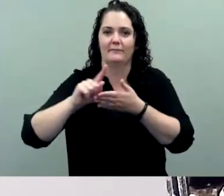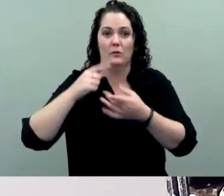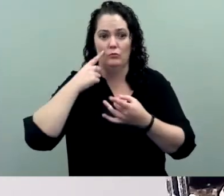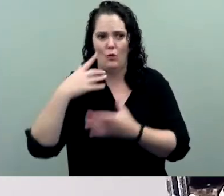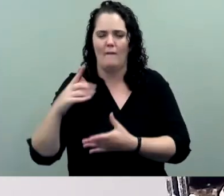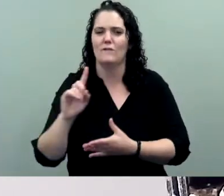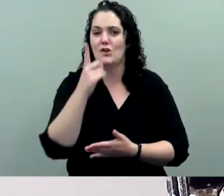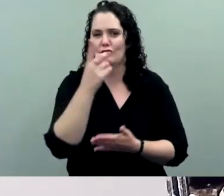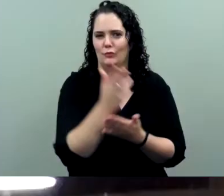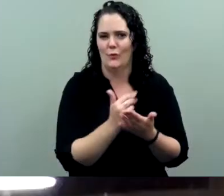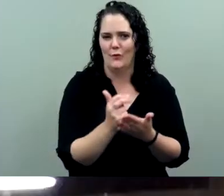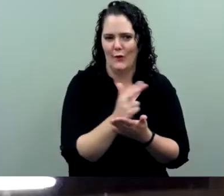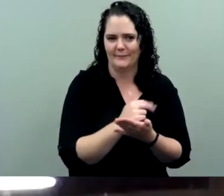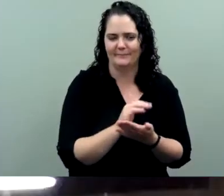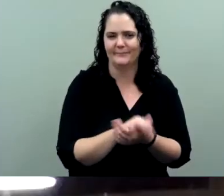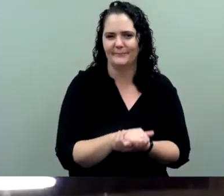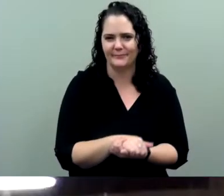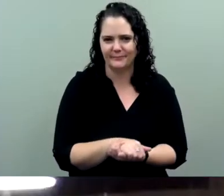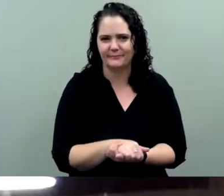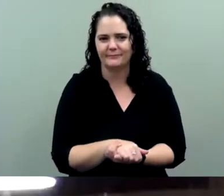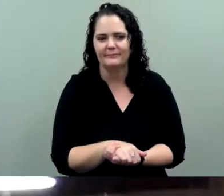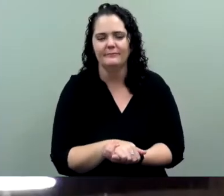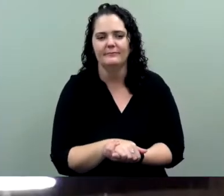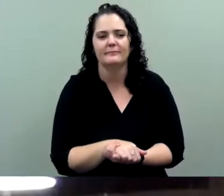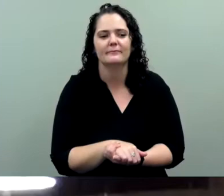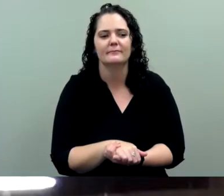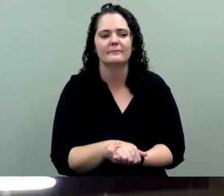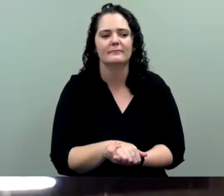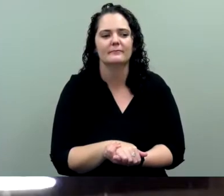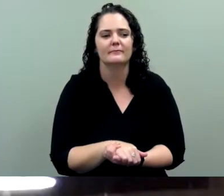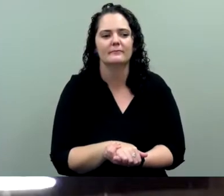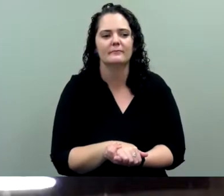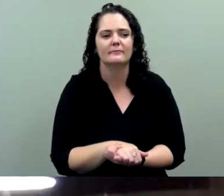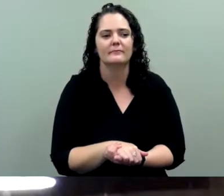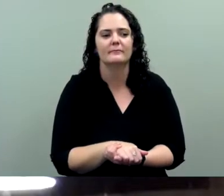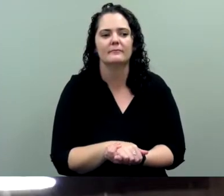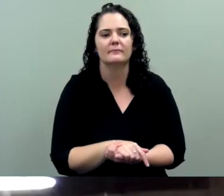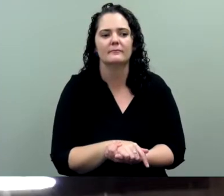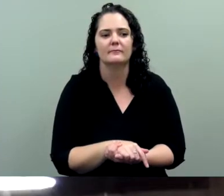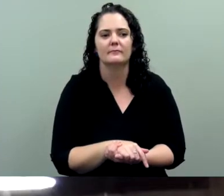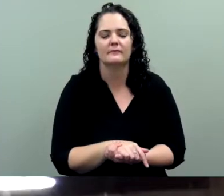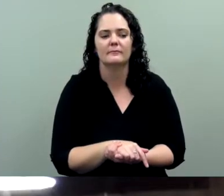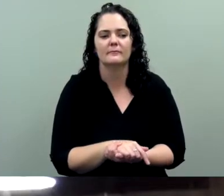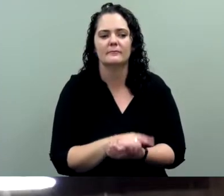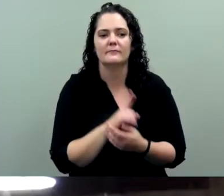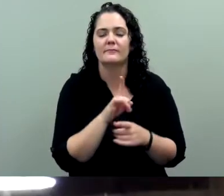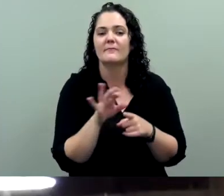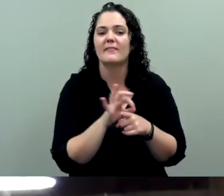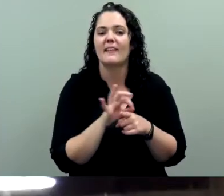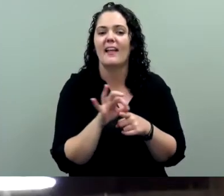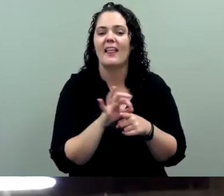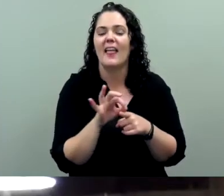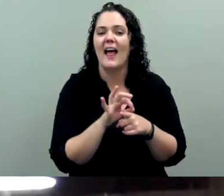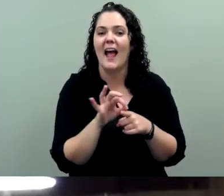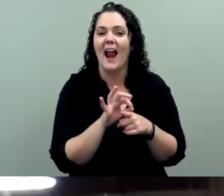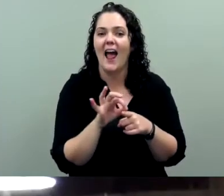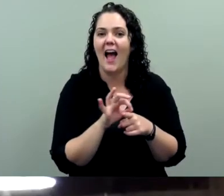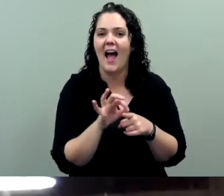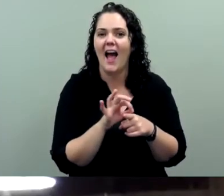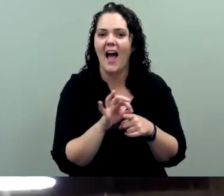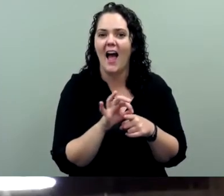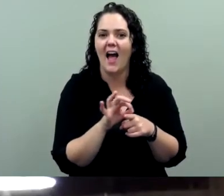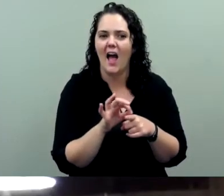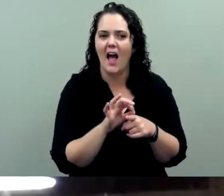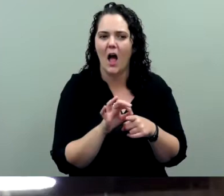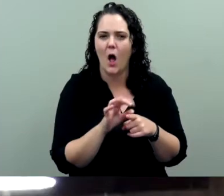And your color, you should notice the color change really, really quickly. It will be slow